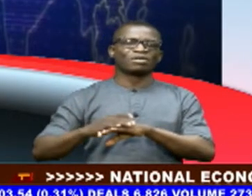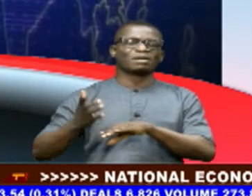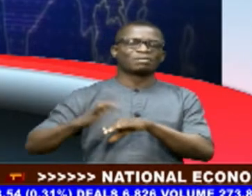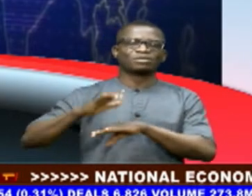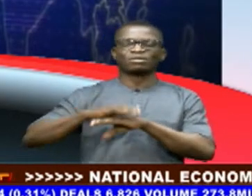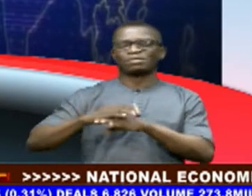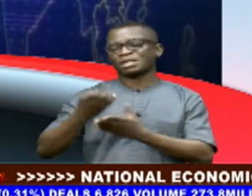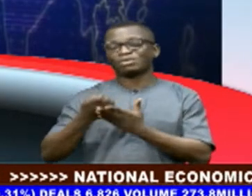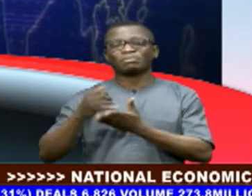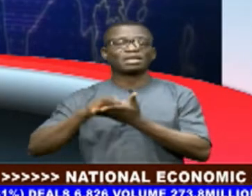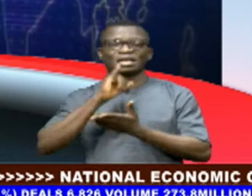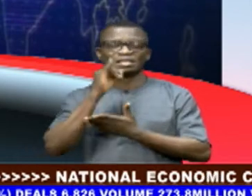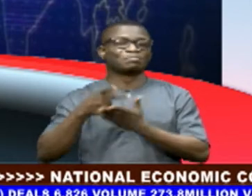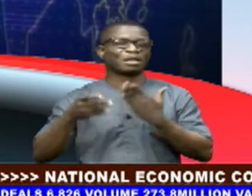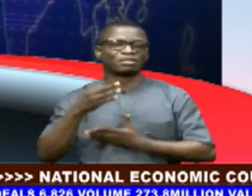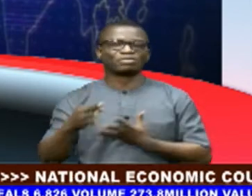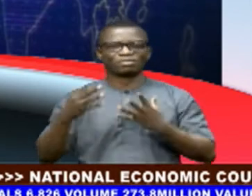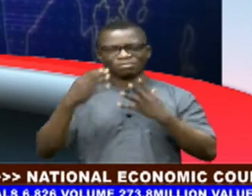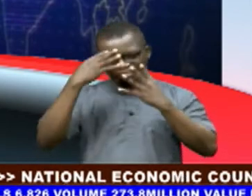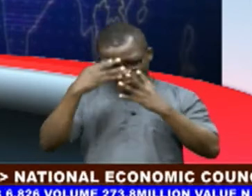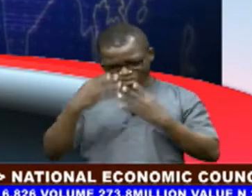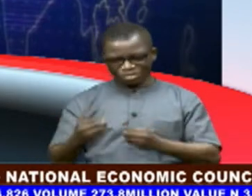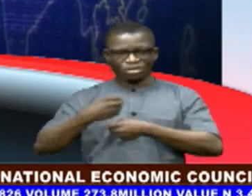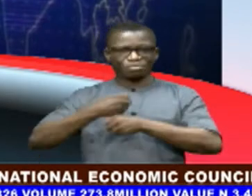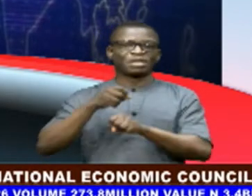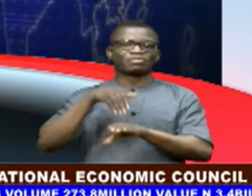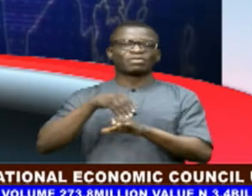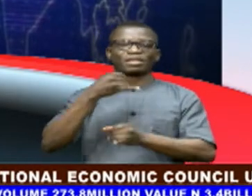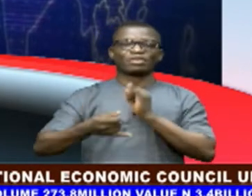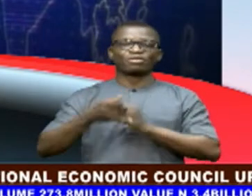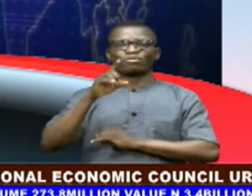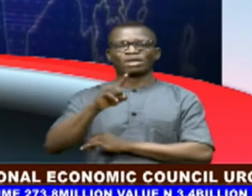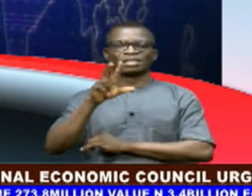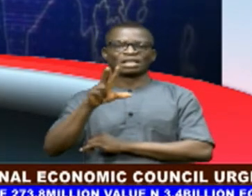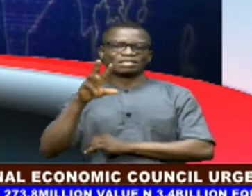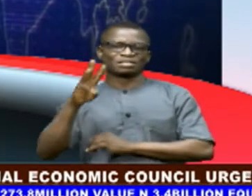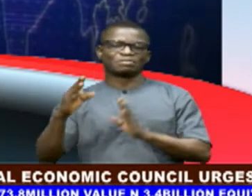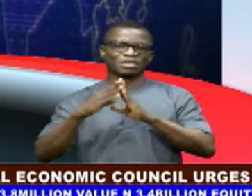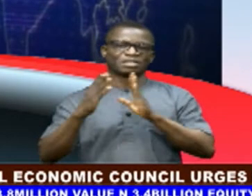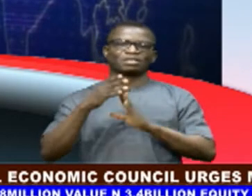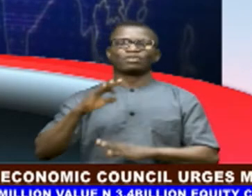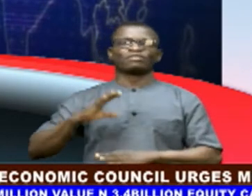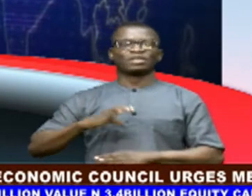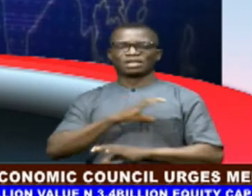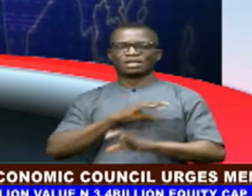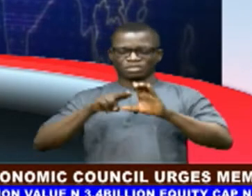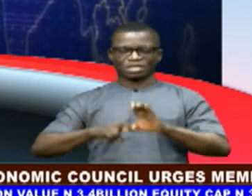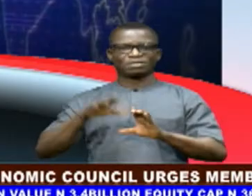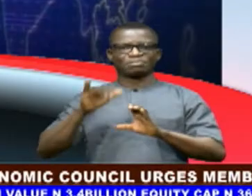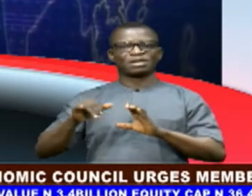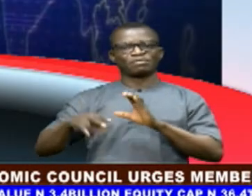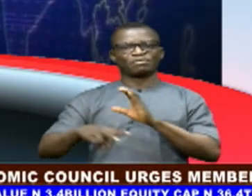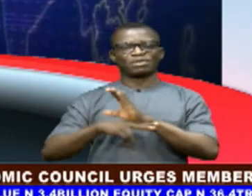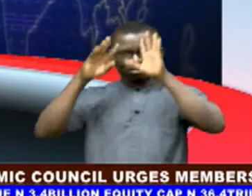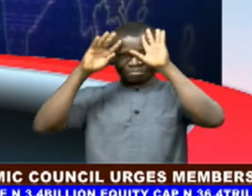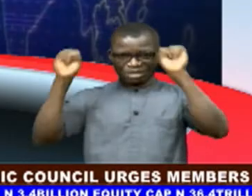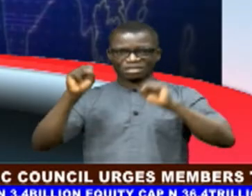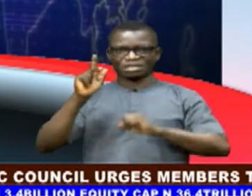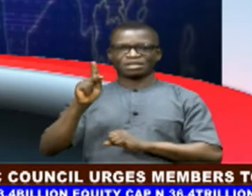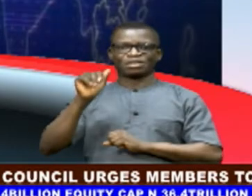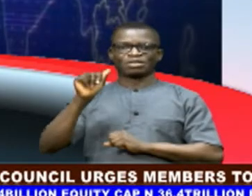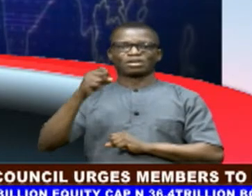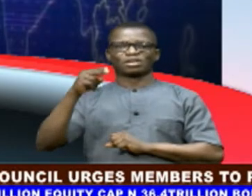is part of resolutions made at the end of the 136th meeting of the council chaired by Vice President Kashim Shettima